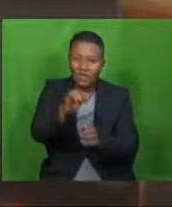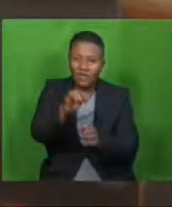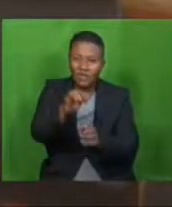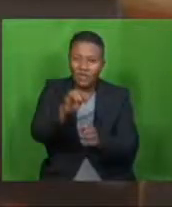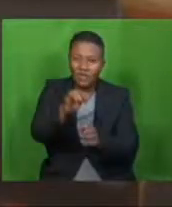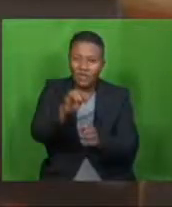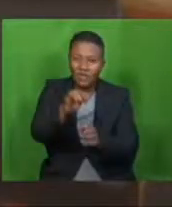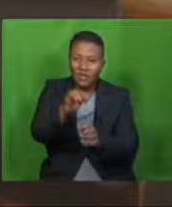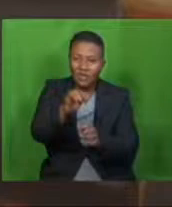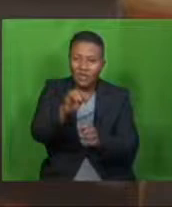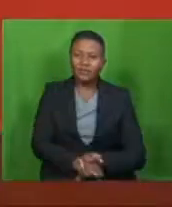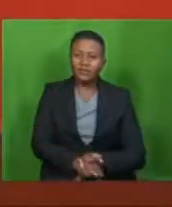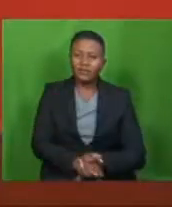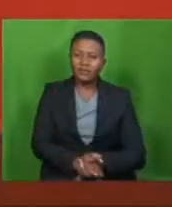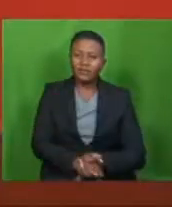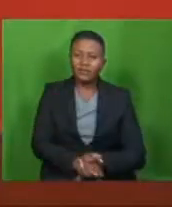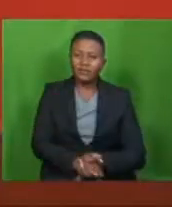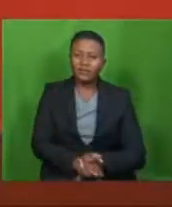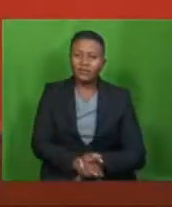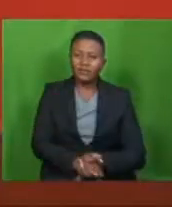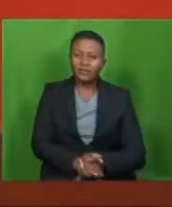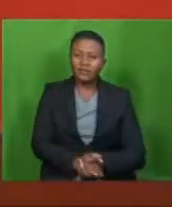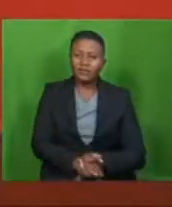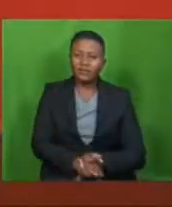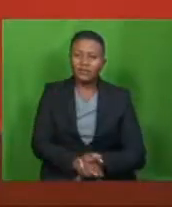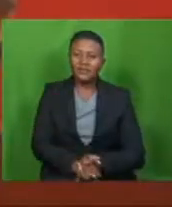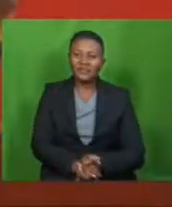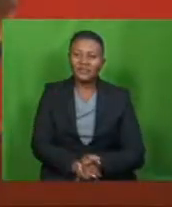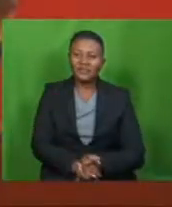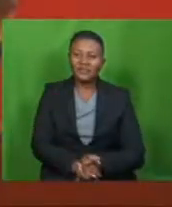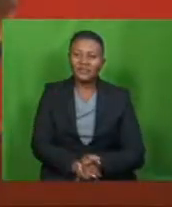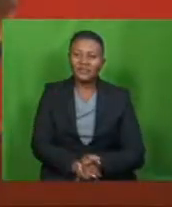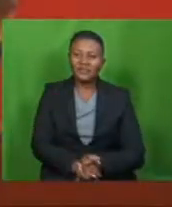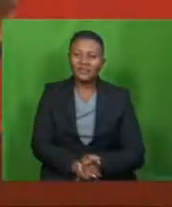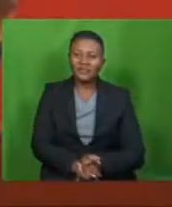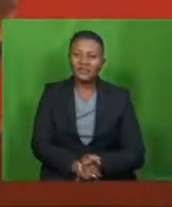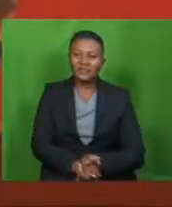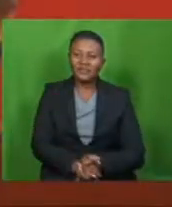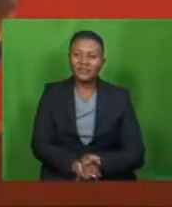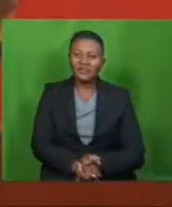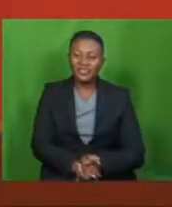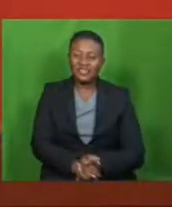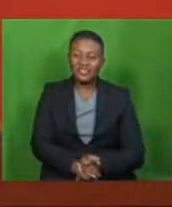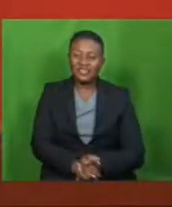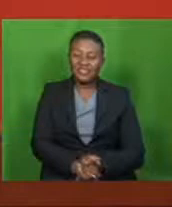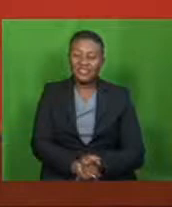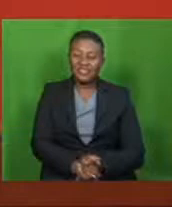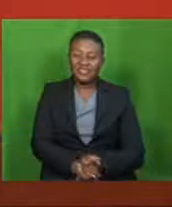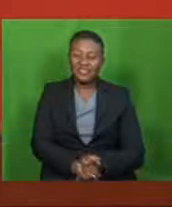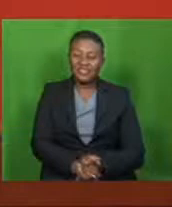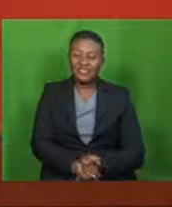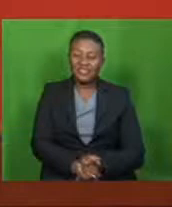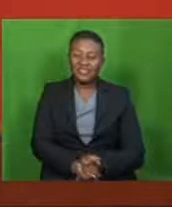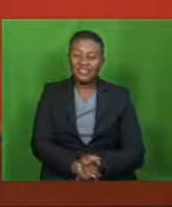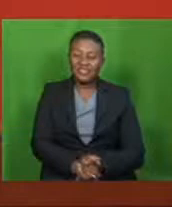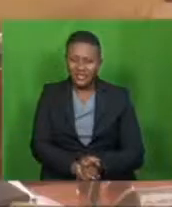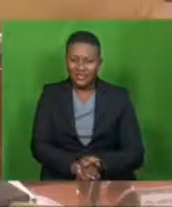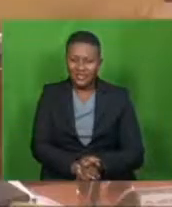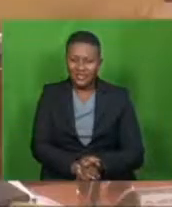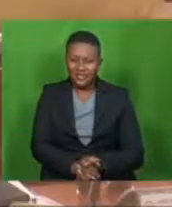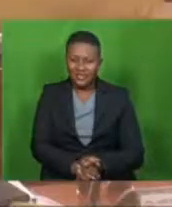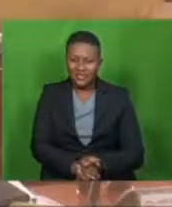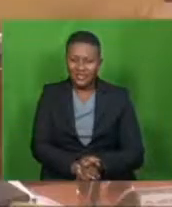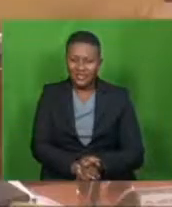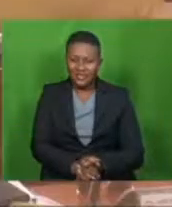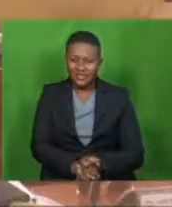Forever. So, Mr. Speaker, yes, I'm adding 1 minute to your time. Thank you very much. Mr. Speaker, I'm also aware that